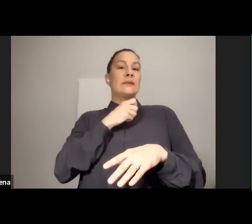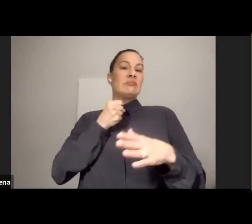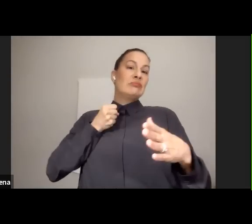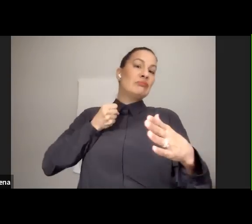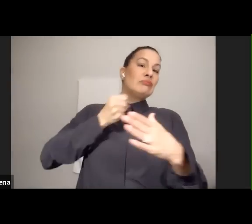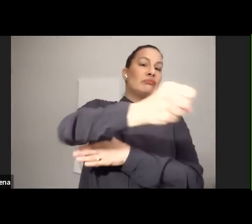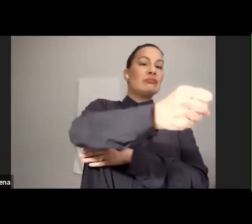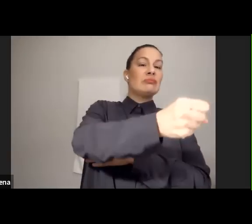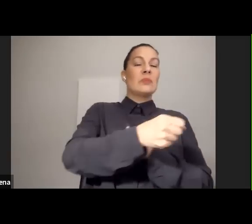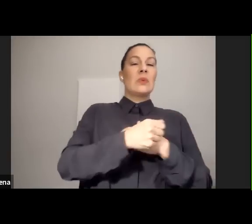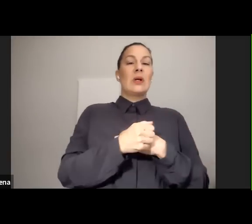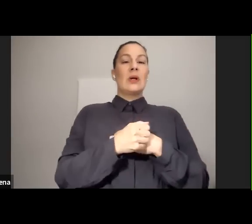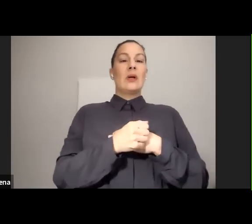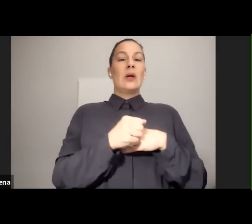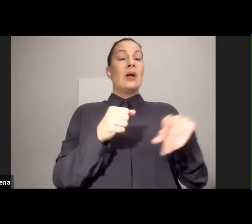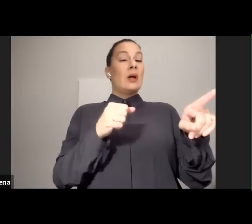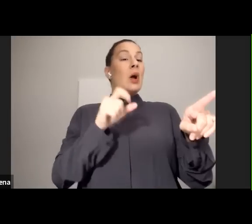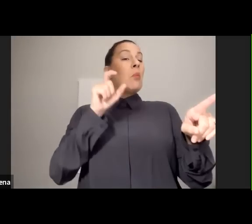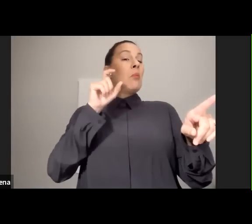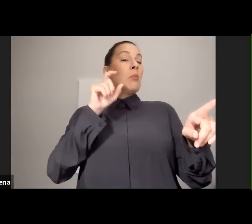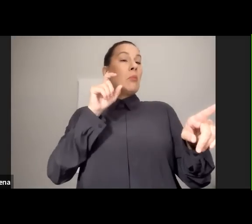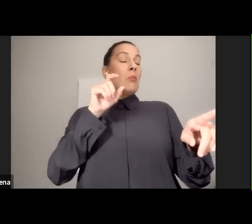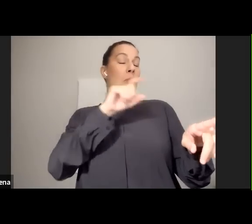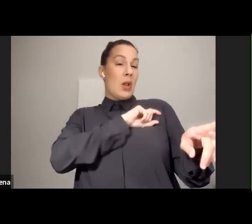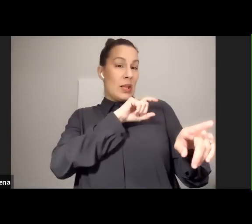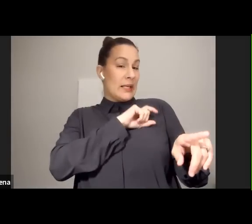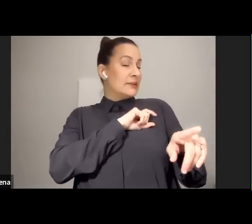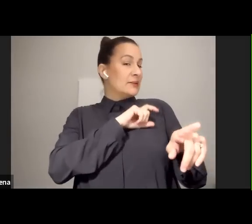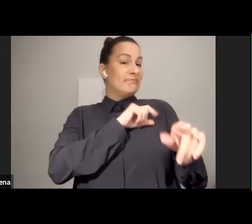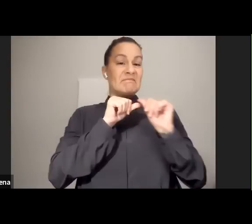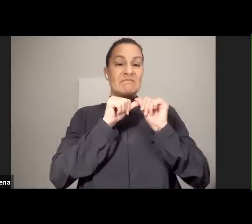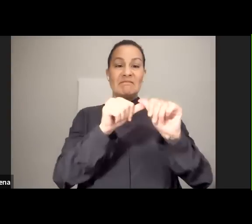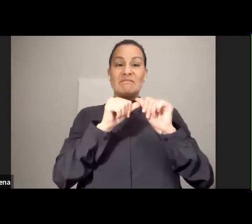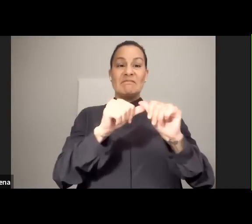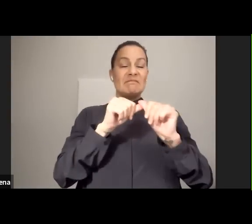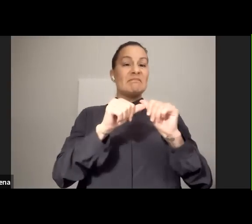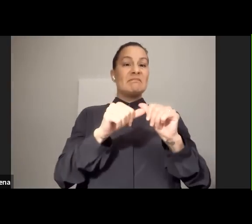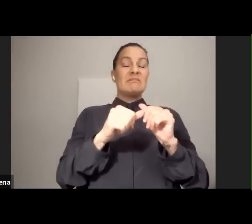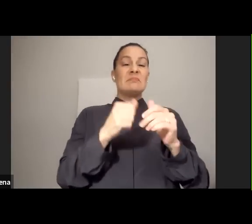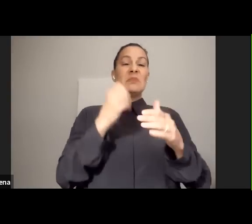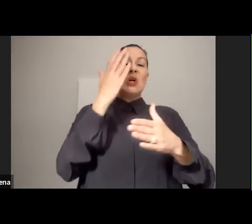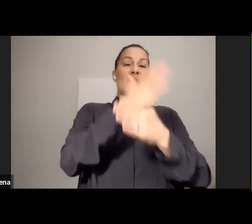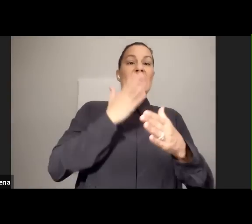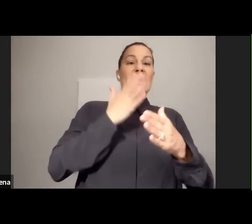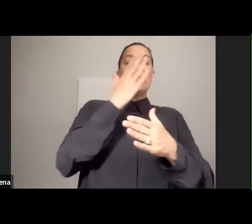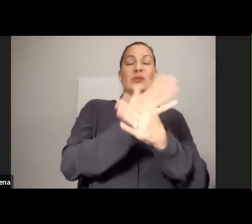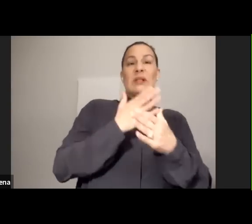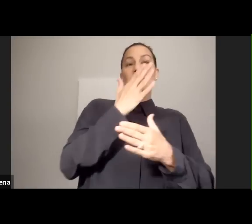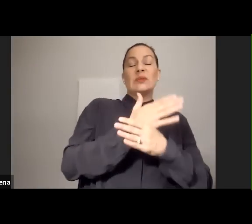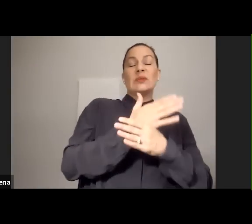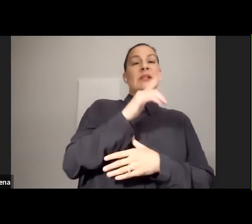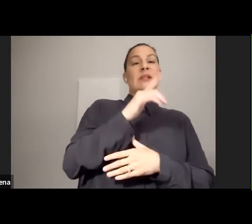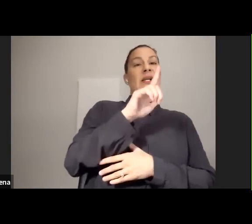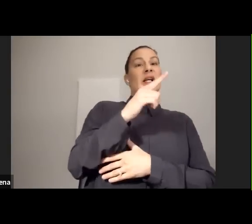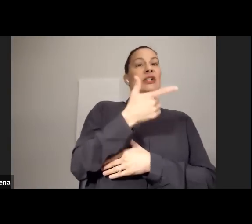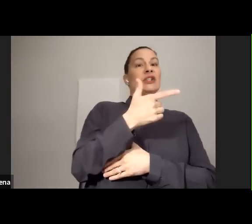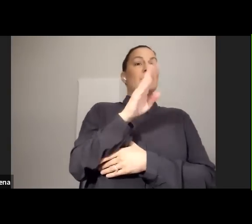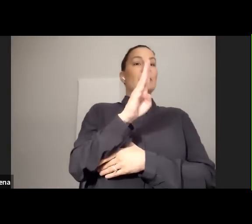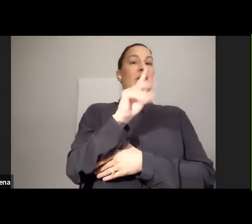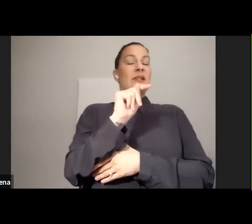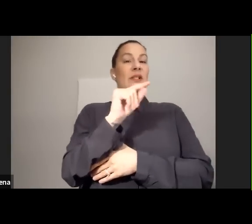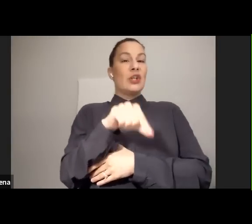harassing sex workers and massage parlor workers, and our LGBTQ sisters and Black and Brown